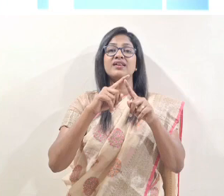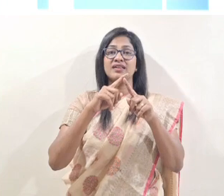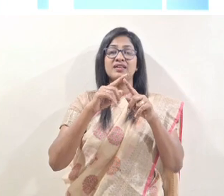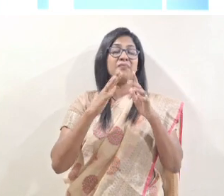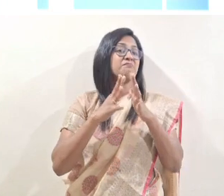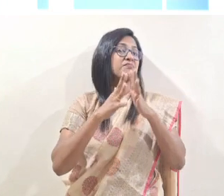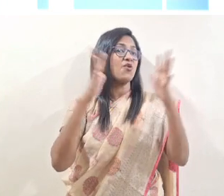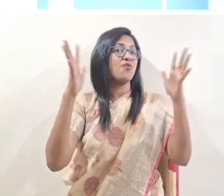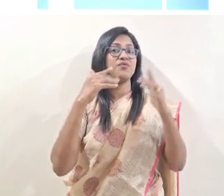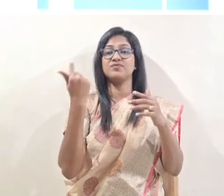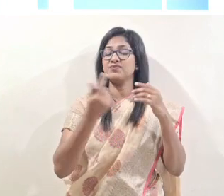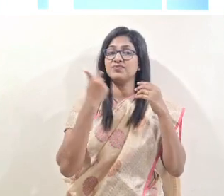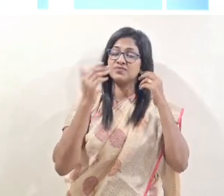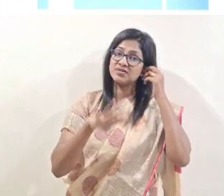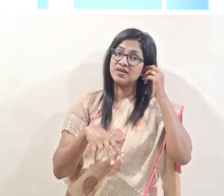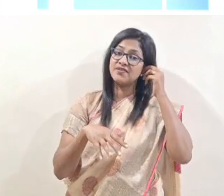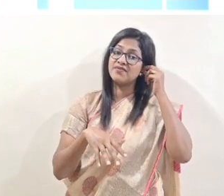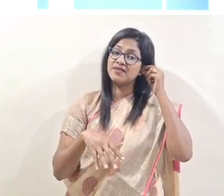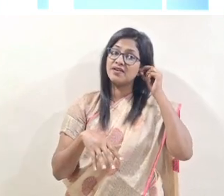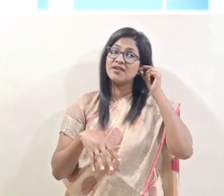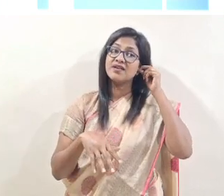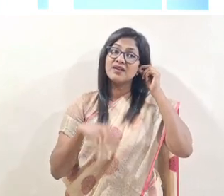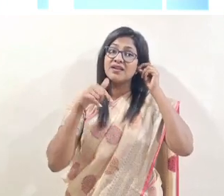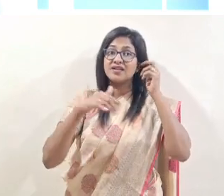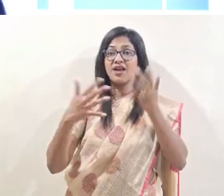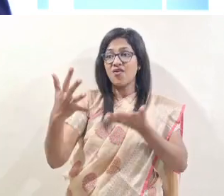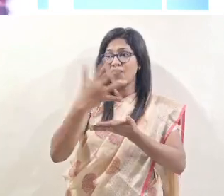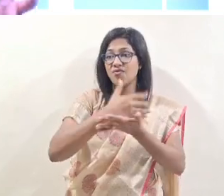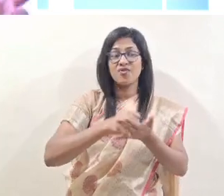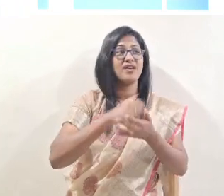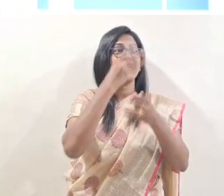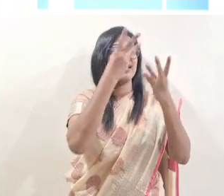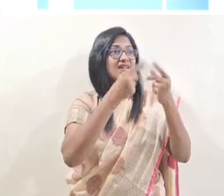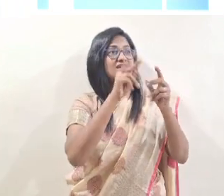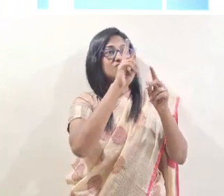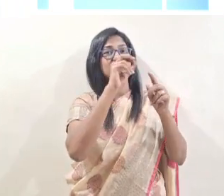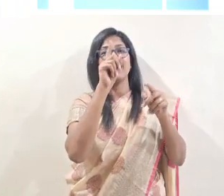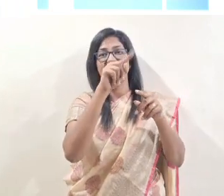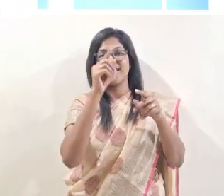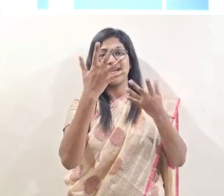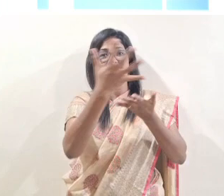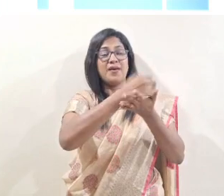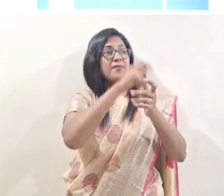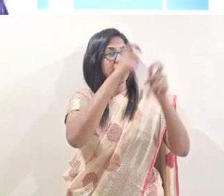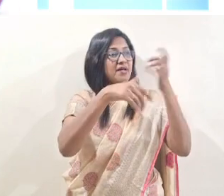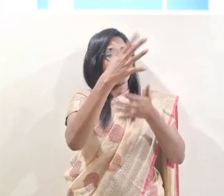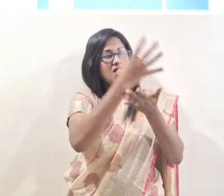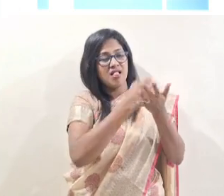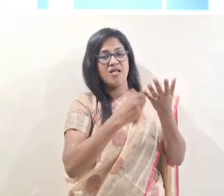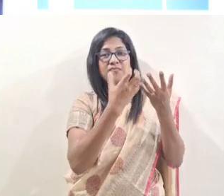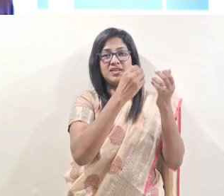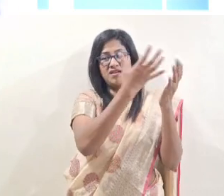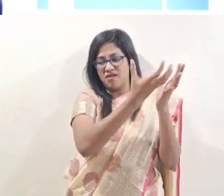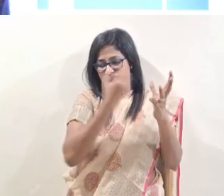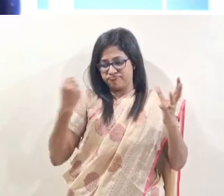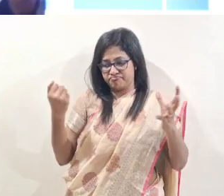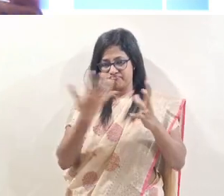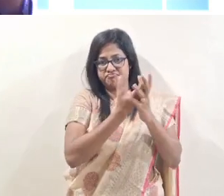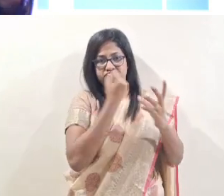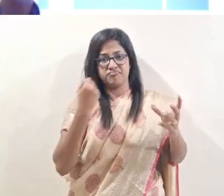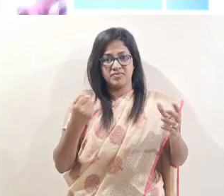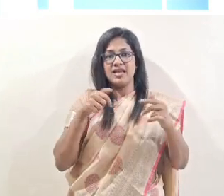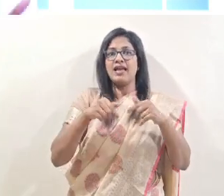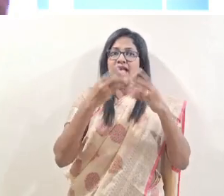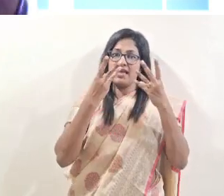Now, so we are right now collecting data from sensors. So a lot of data we are collecting, but as things